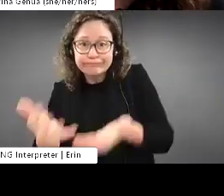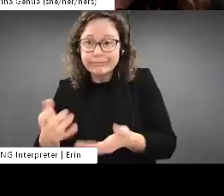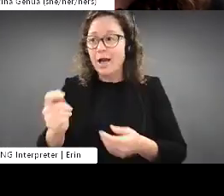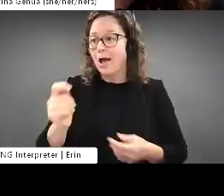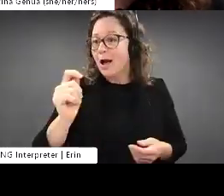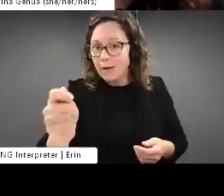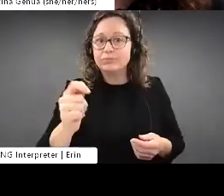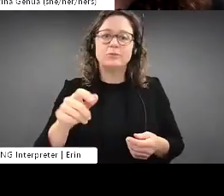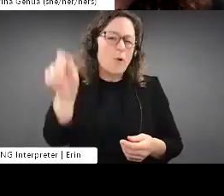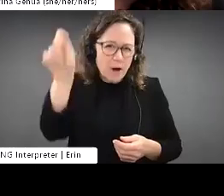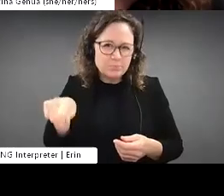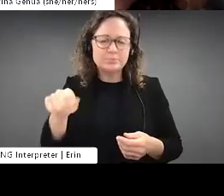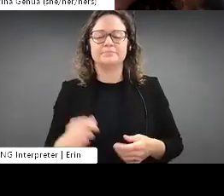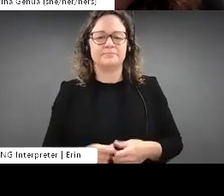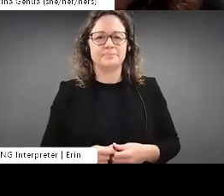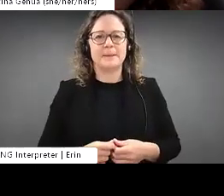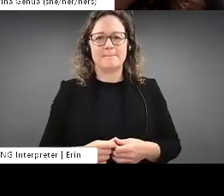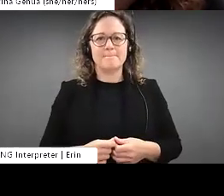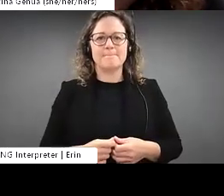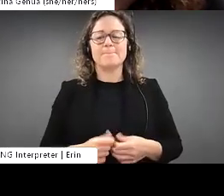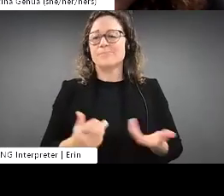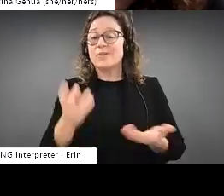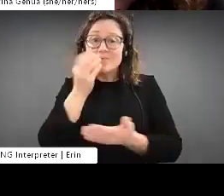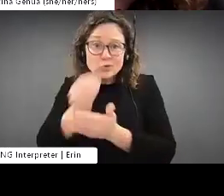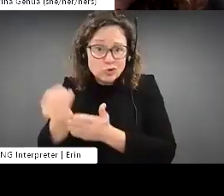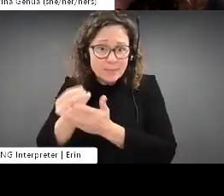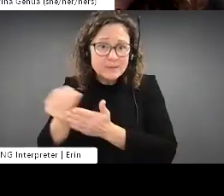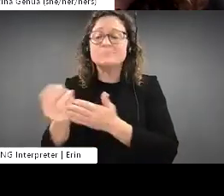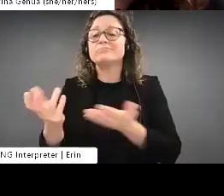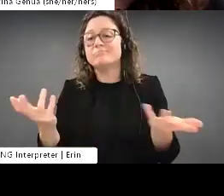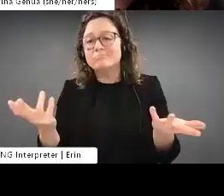you would use your debit card, or you're buying groceries,